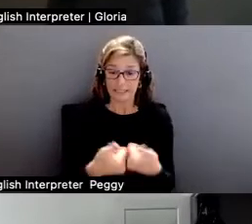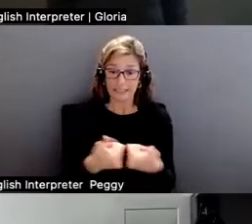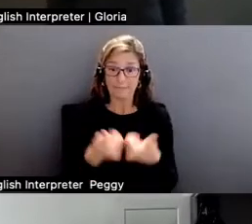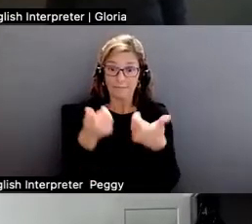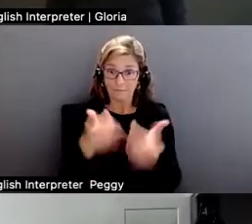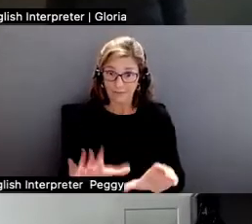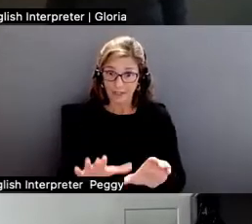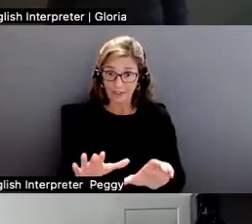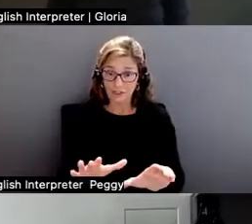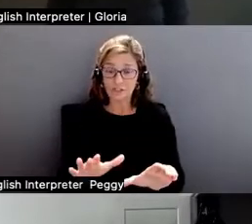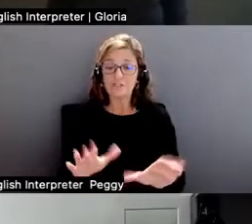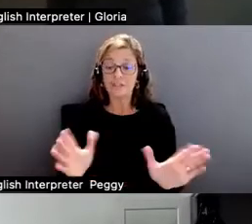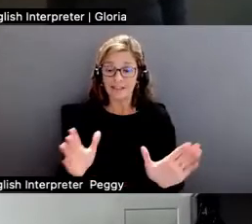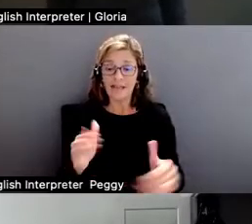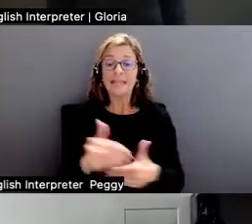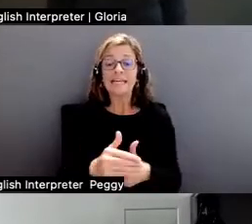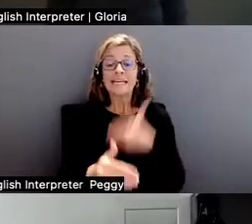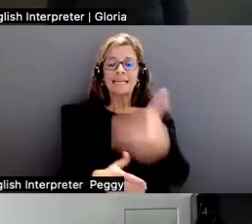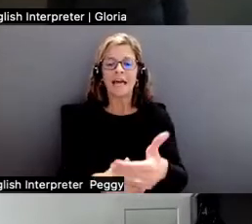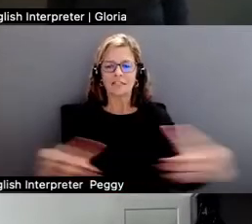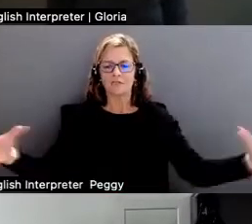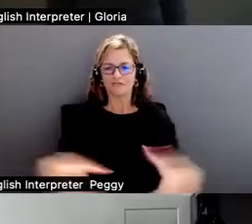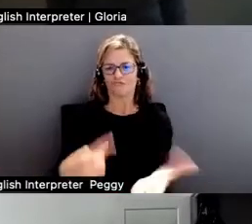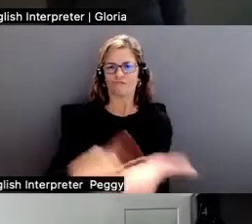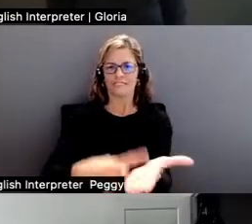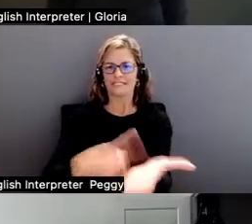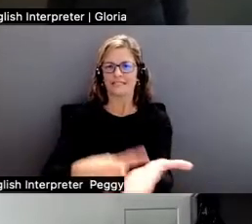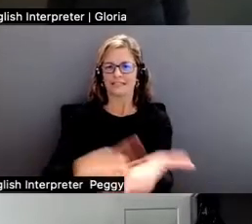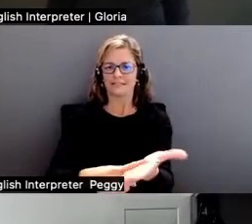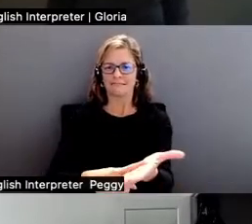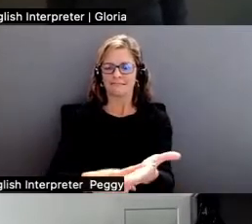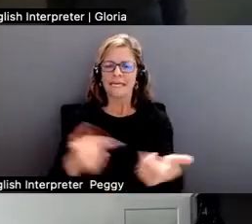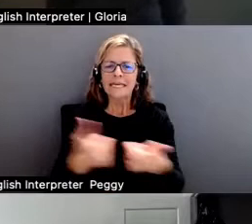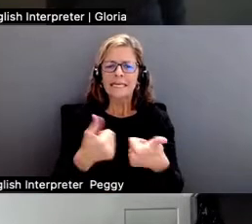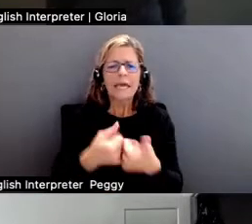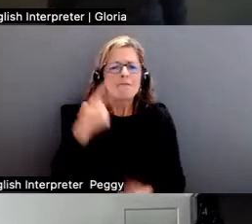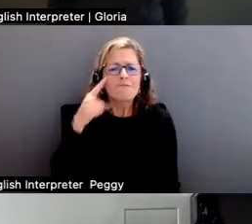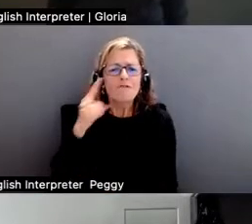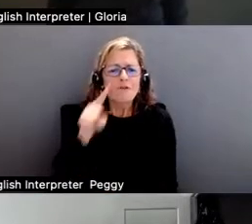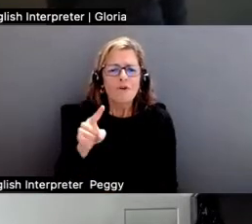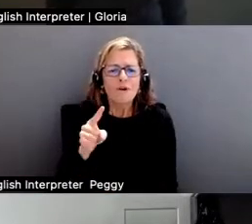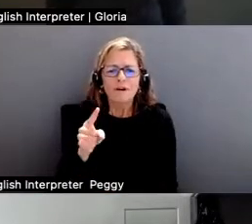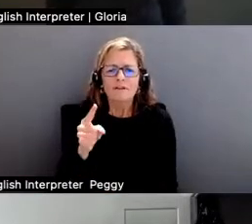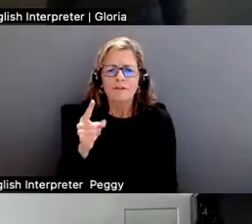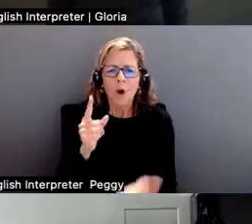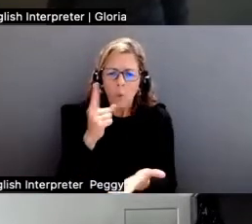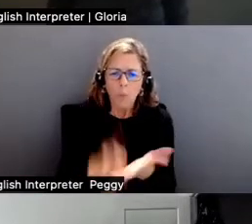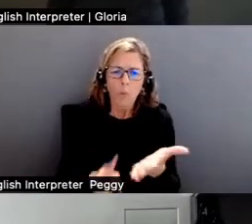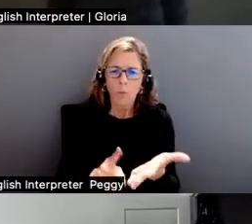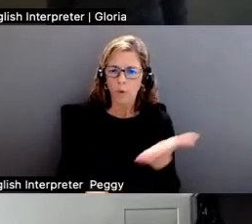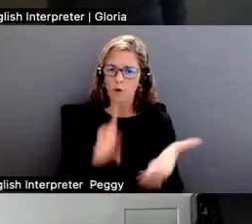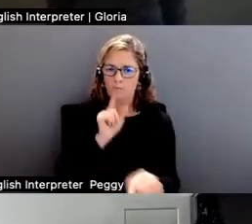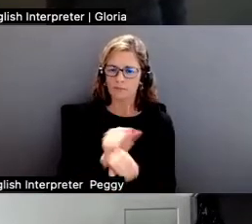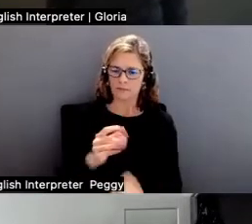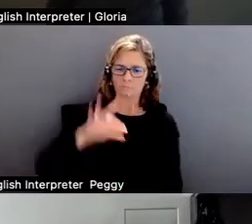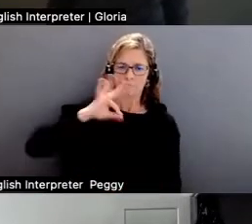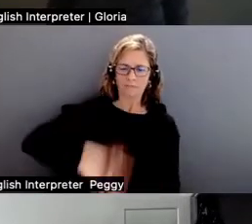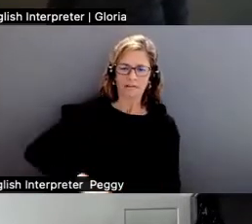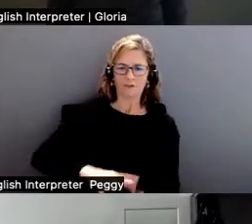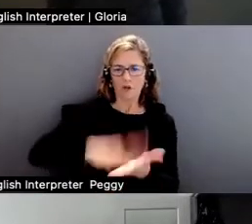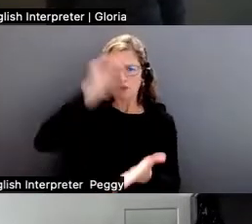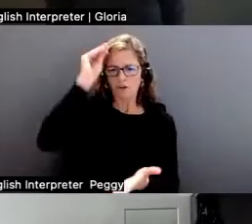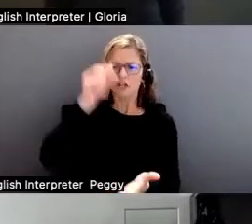gameplay so they understand the purpose of embedding the game into the curriculum and what skills they demonstrated when they